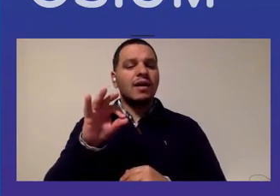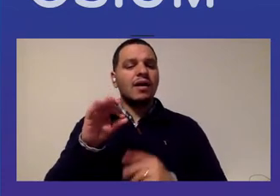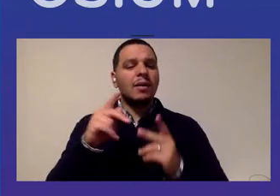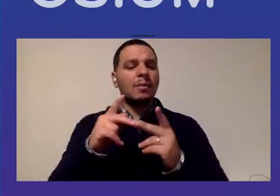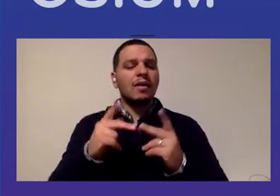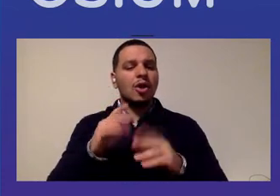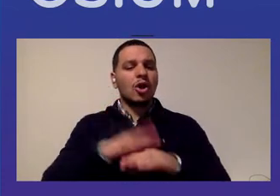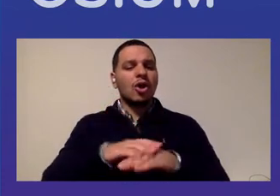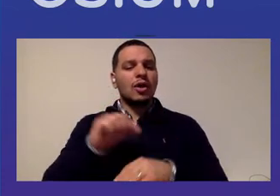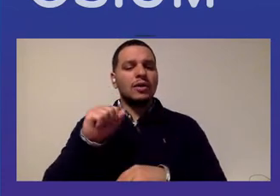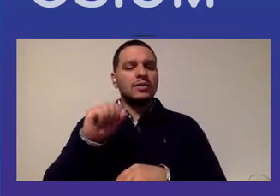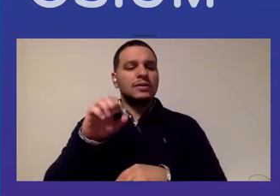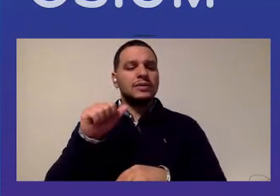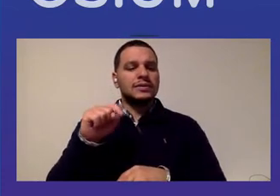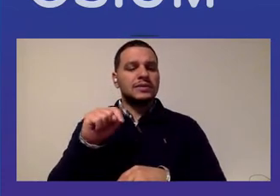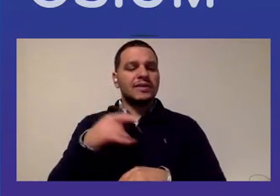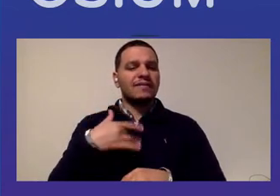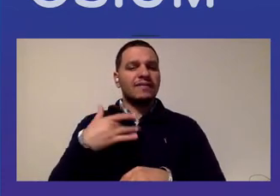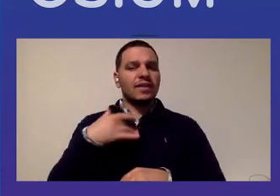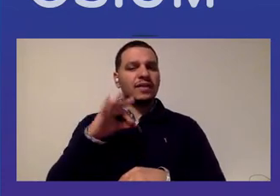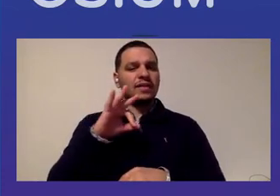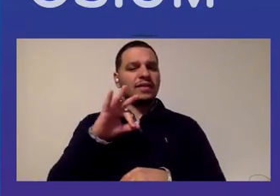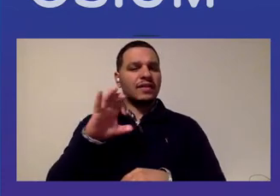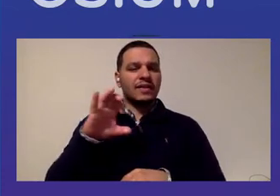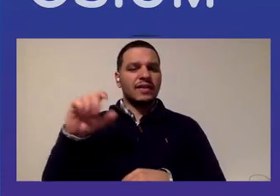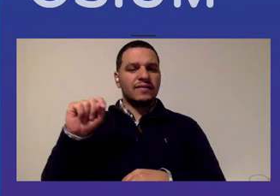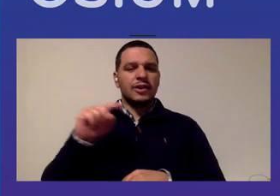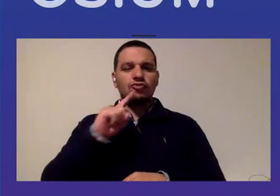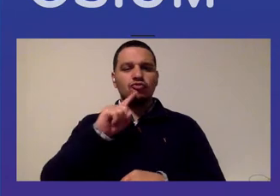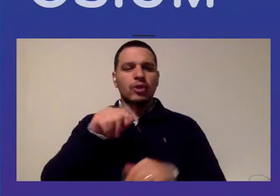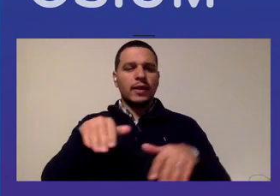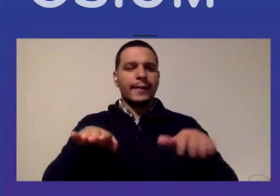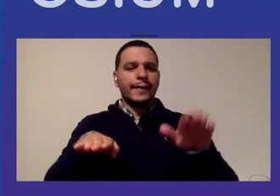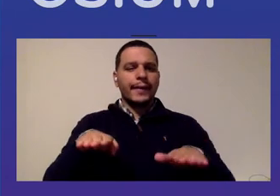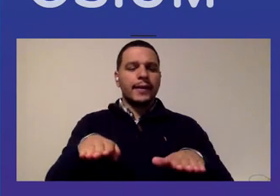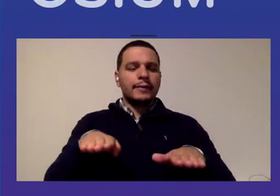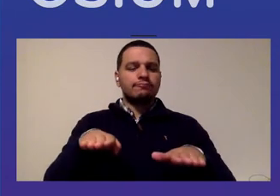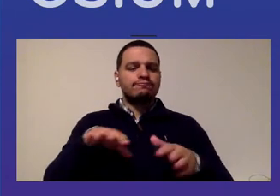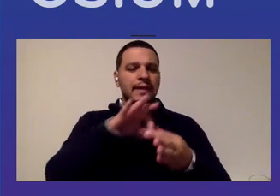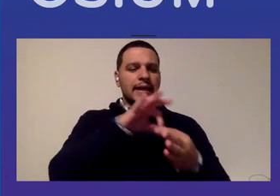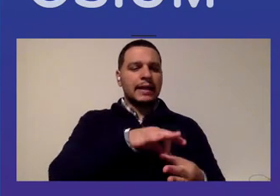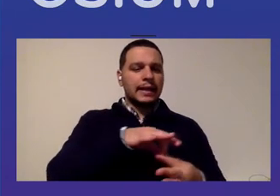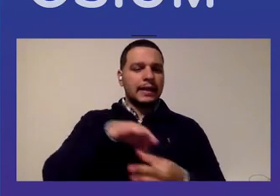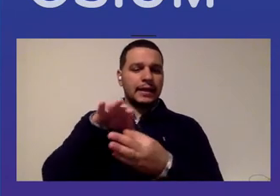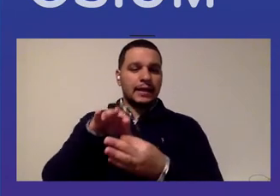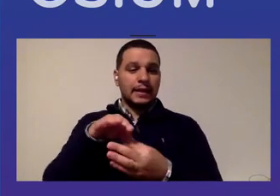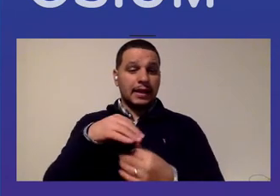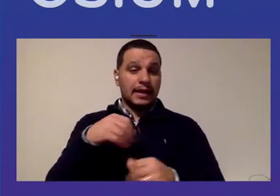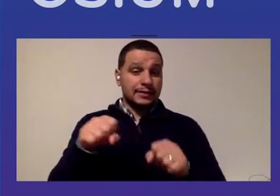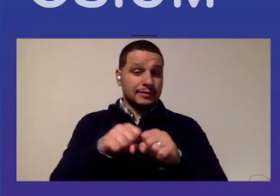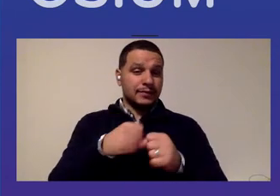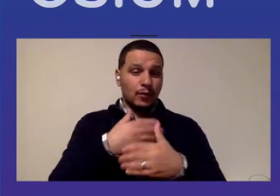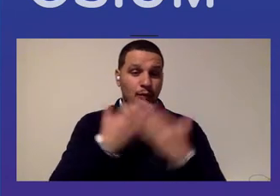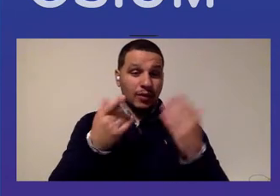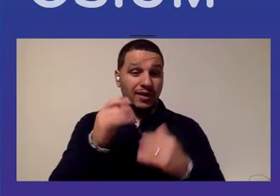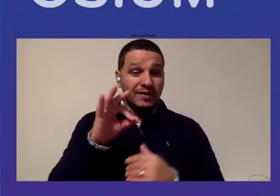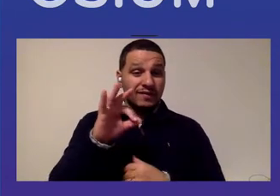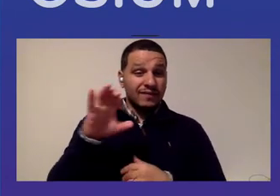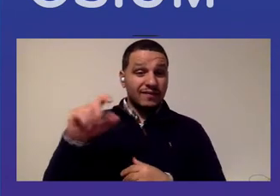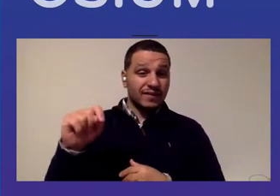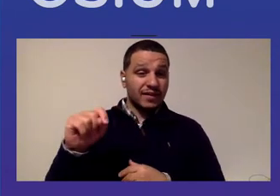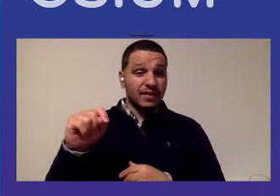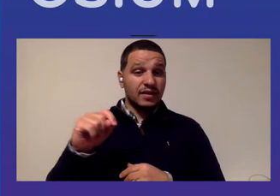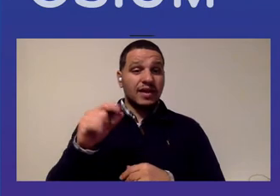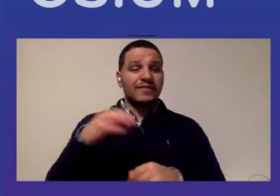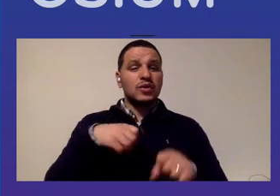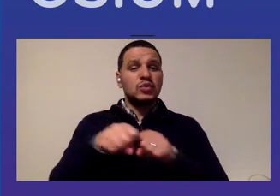that allows you to feel your feet really connecting to the earth. I'm barefoot, so if you're barefoot, even if you have shoes on, you might